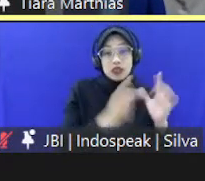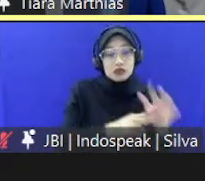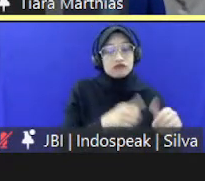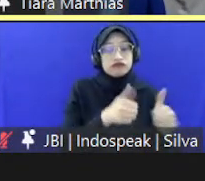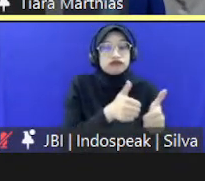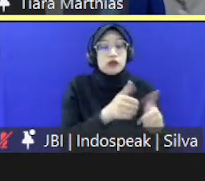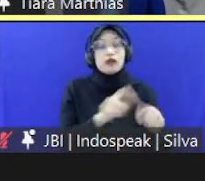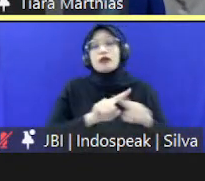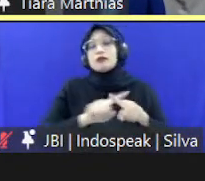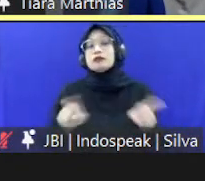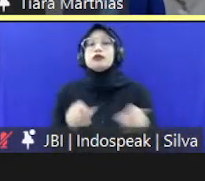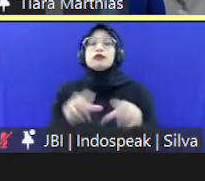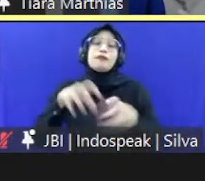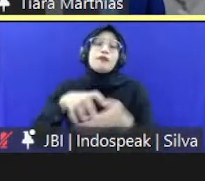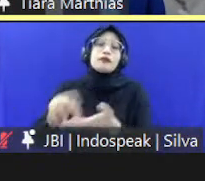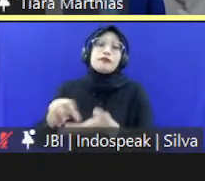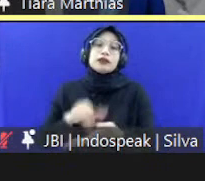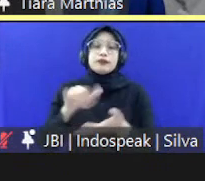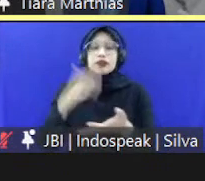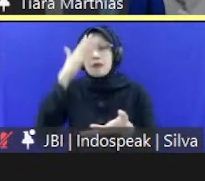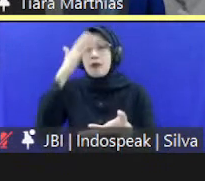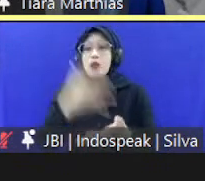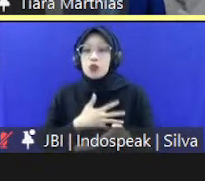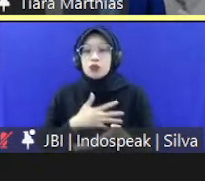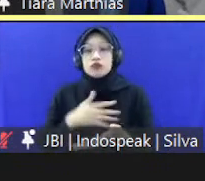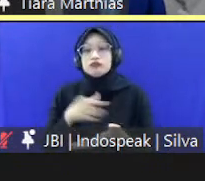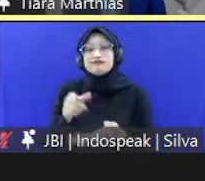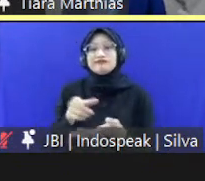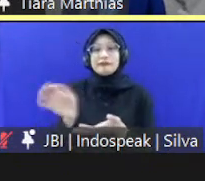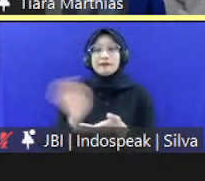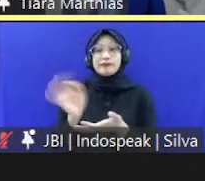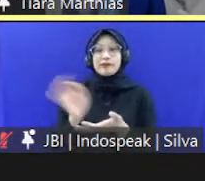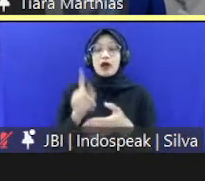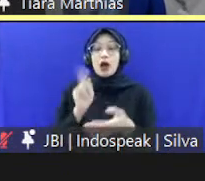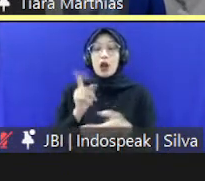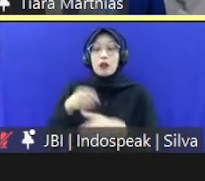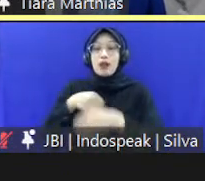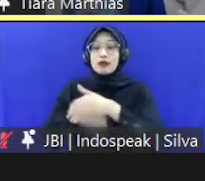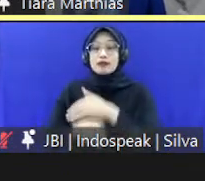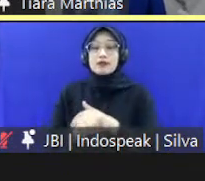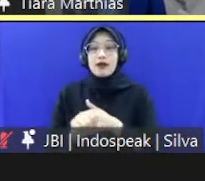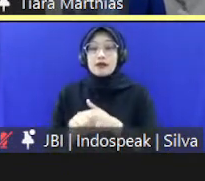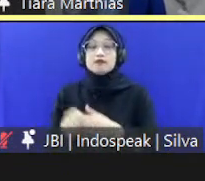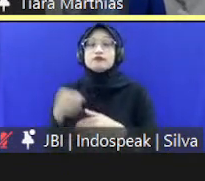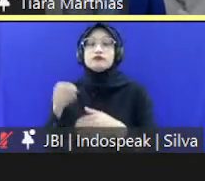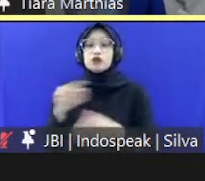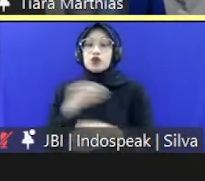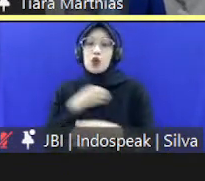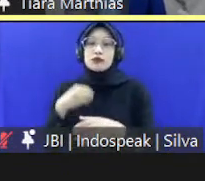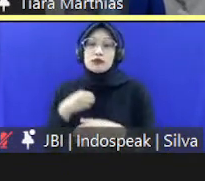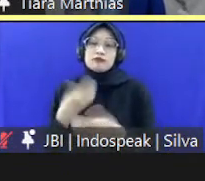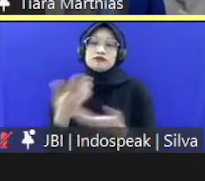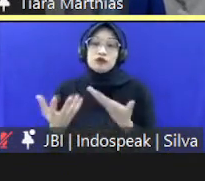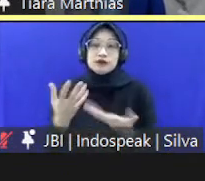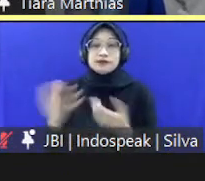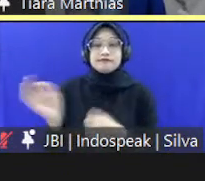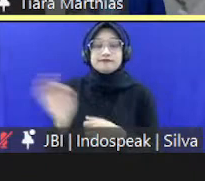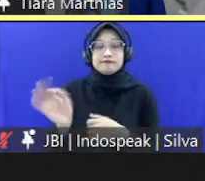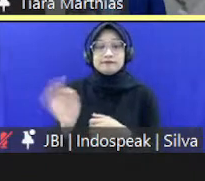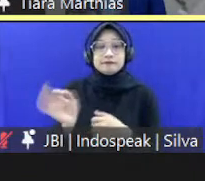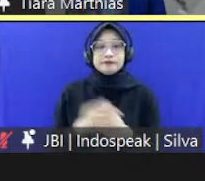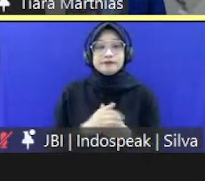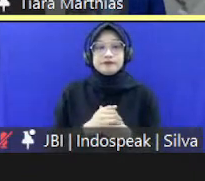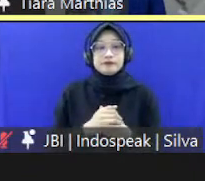availability of health workforce for pregnancy and delivery. In this graph, it's the number of doctor and midwife who can